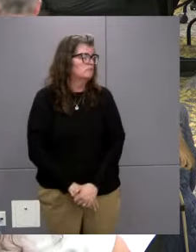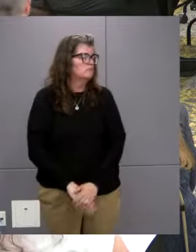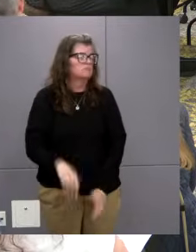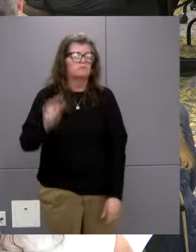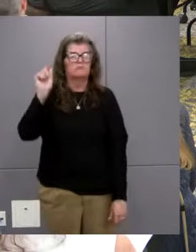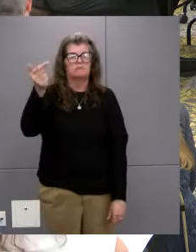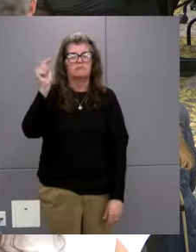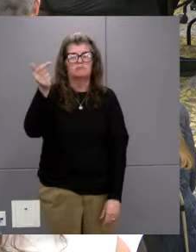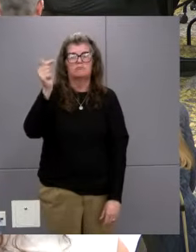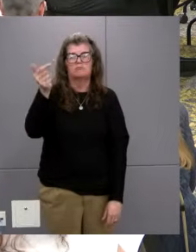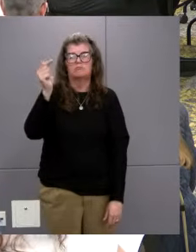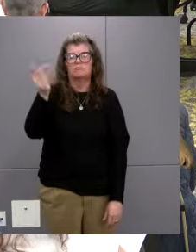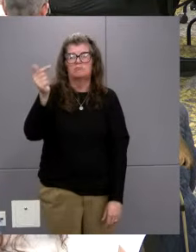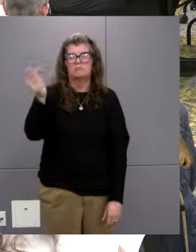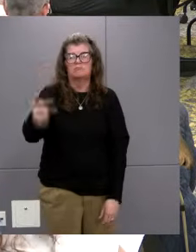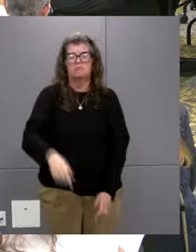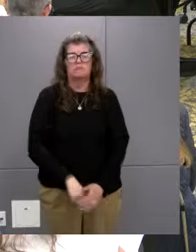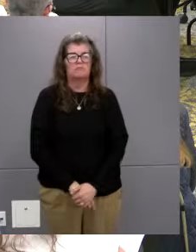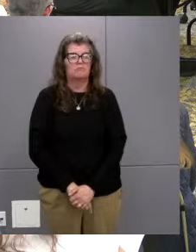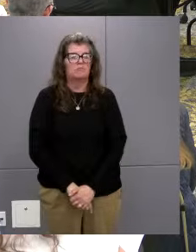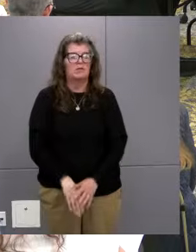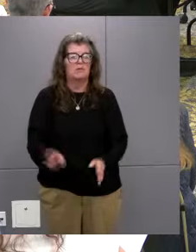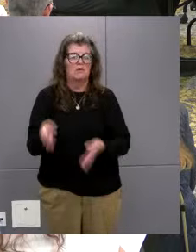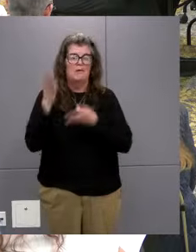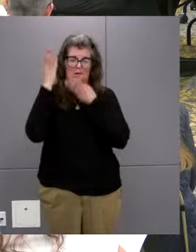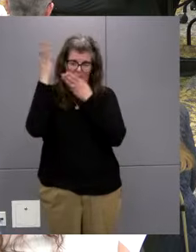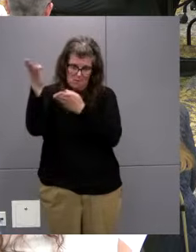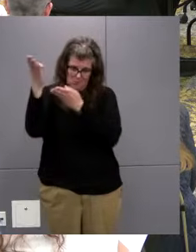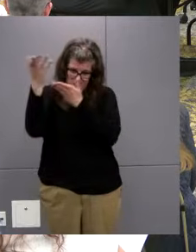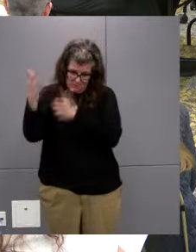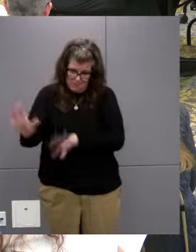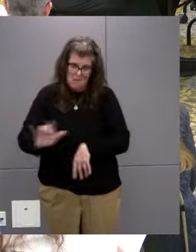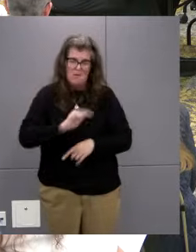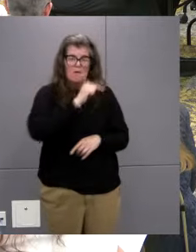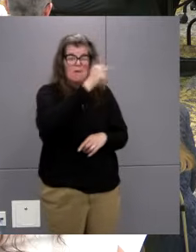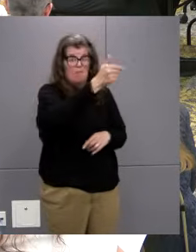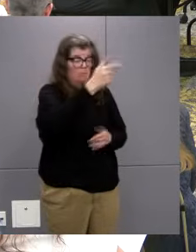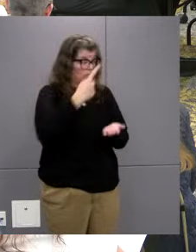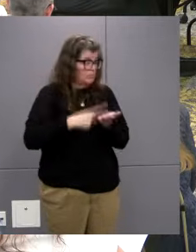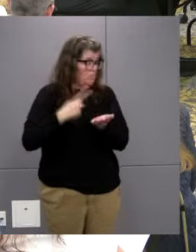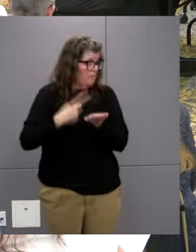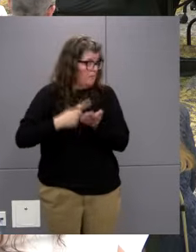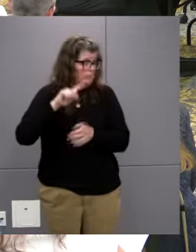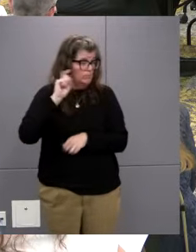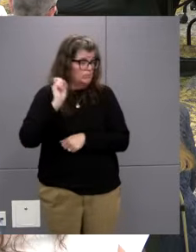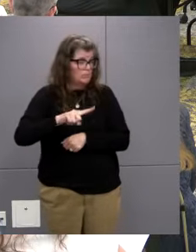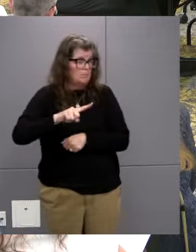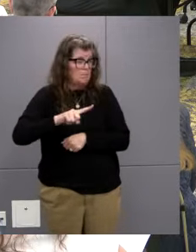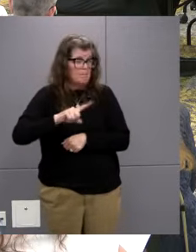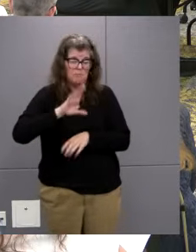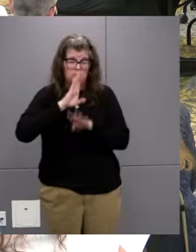Second. Okay, motion that's been seconded. Any discussion?